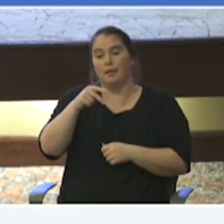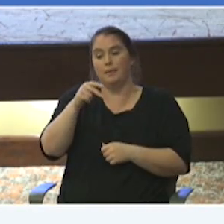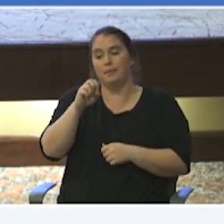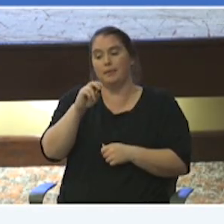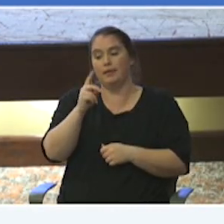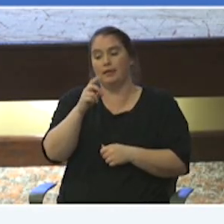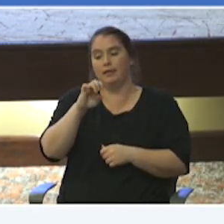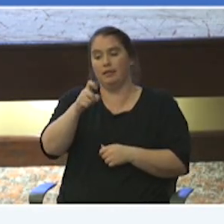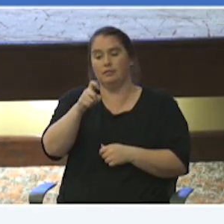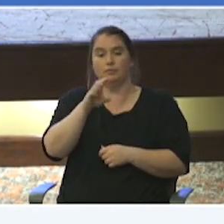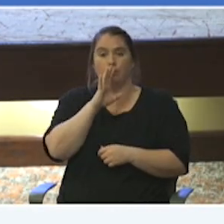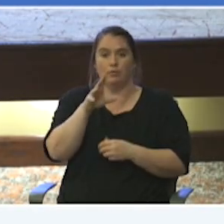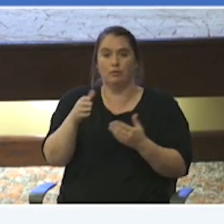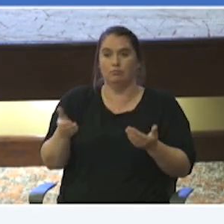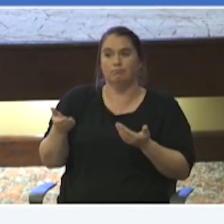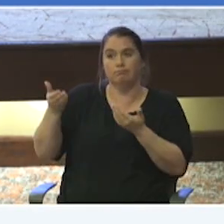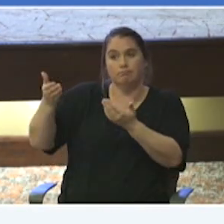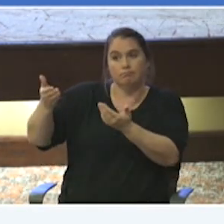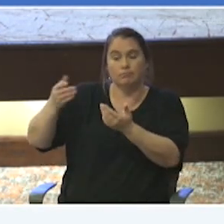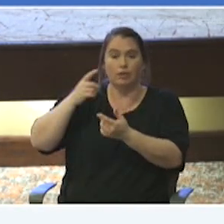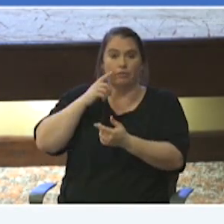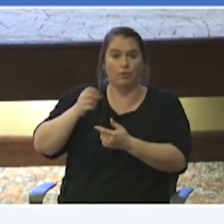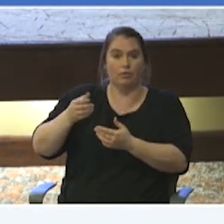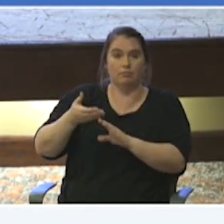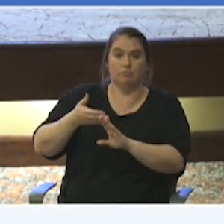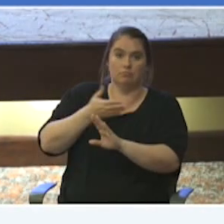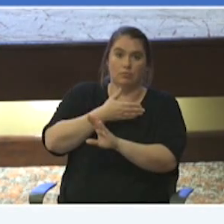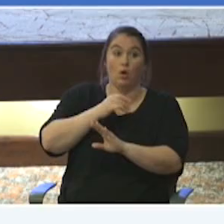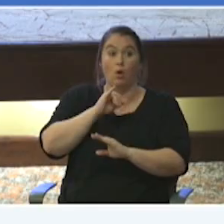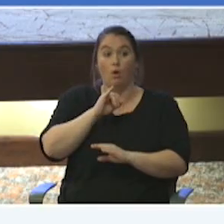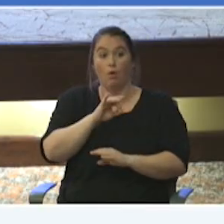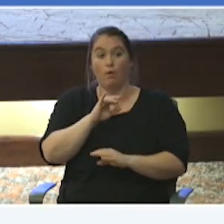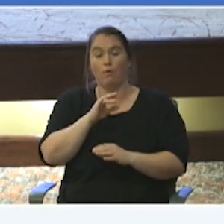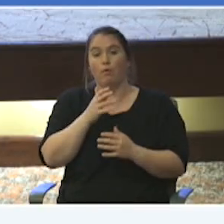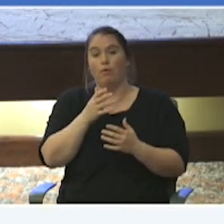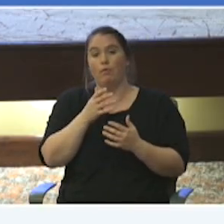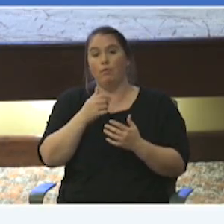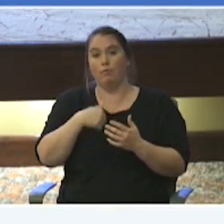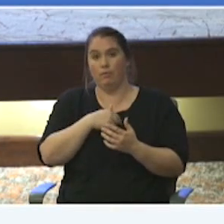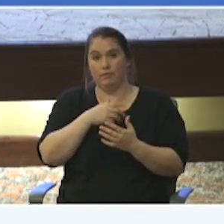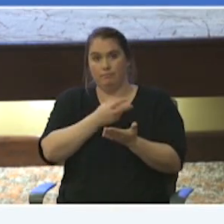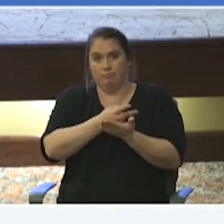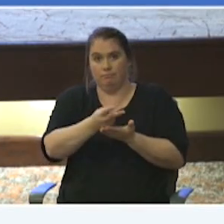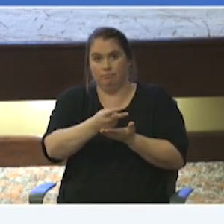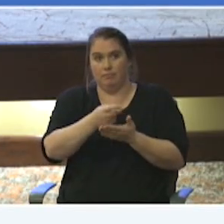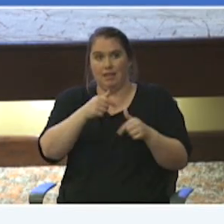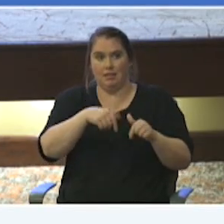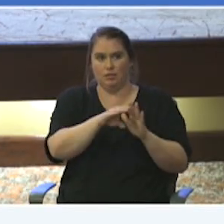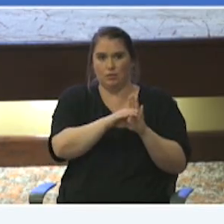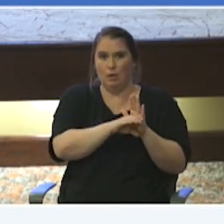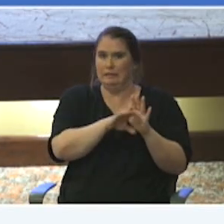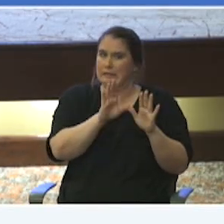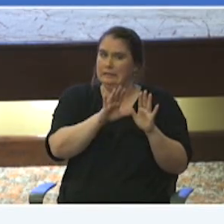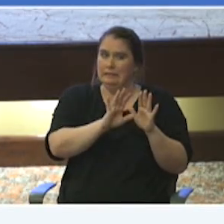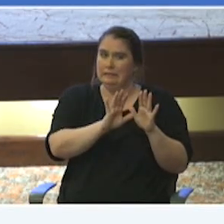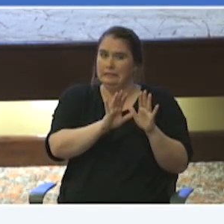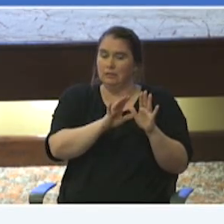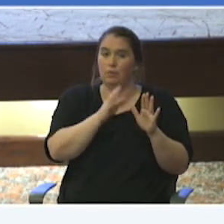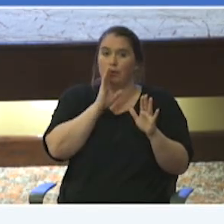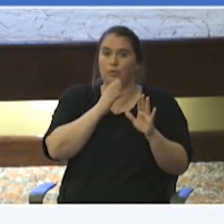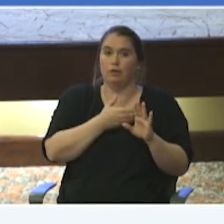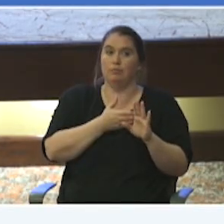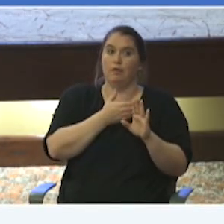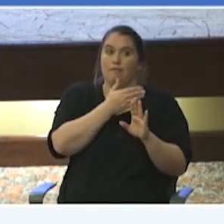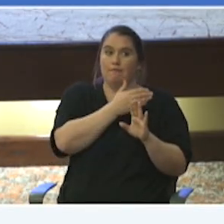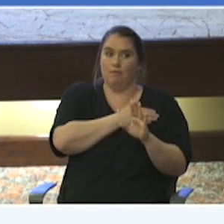amendment, we would bring that to you during that 12 months. Or if we felt as a council like there's something about this code that's a bridge too far, we would take action before the 12 months. That's